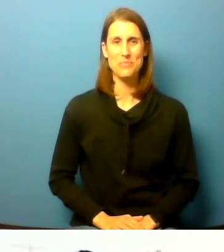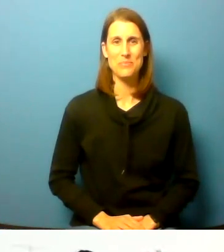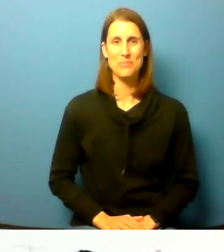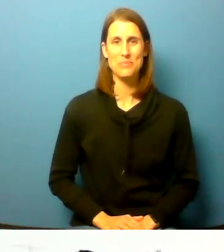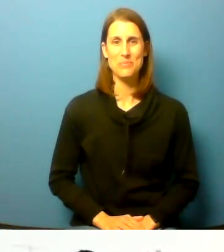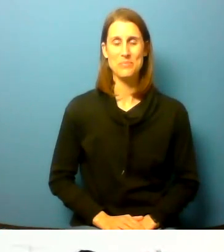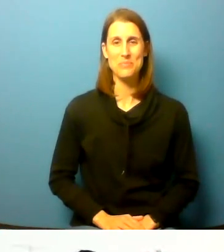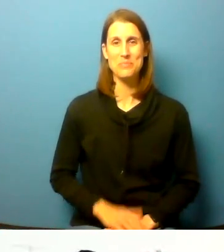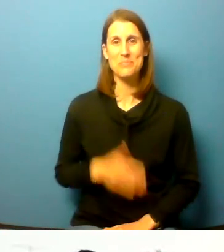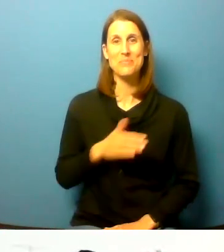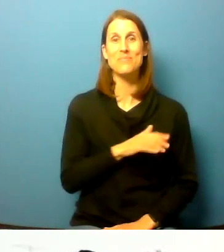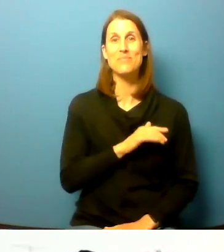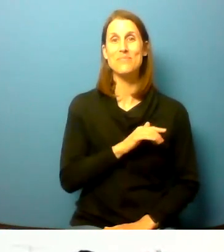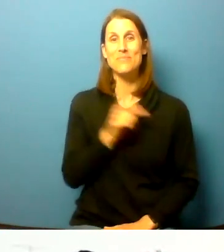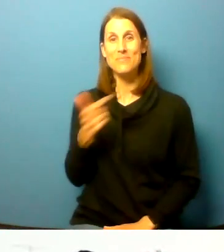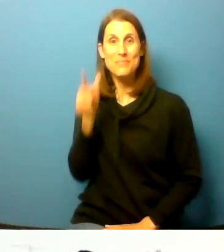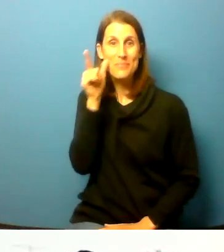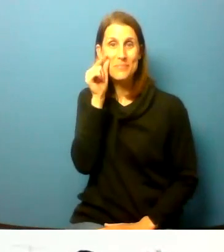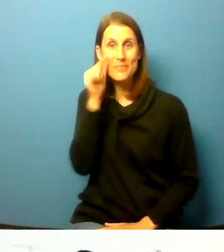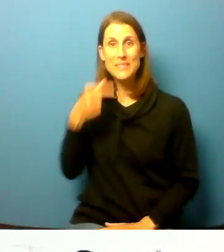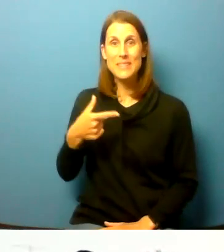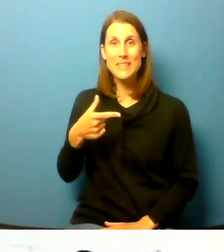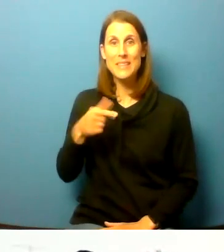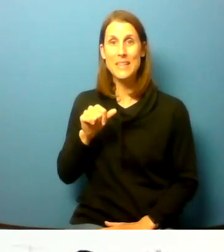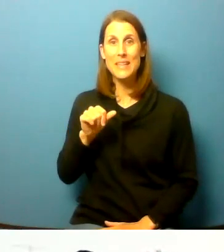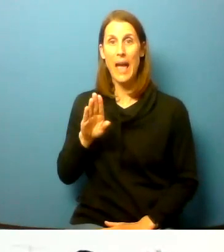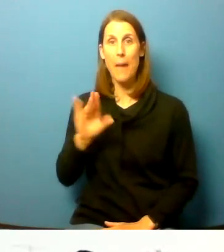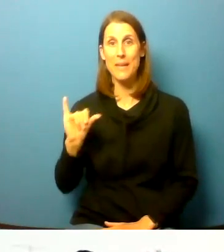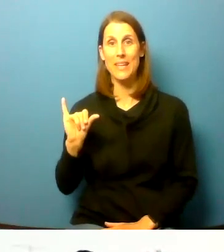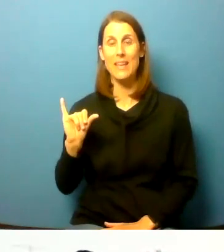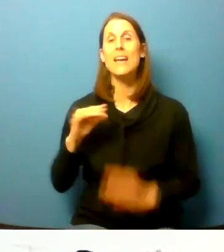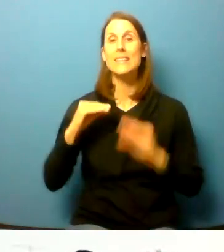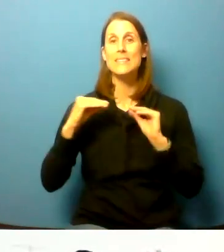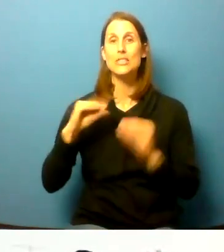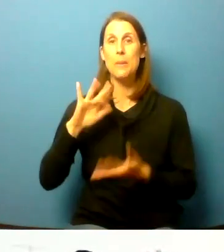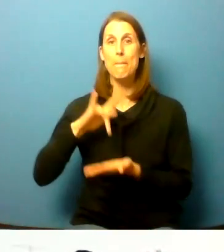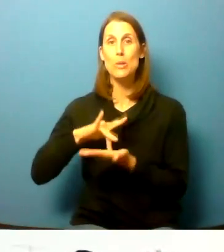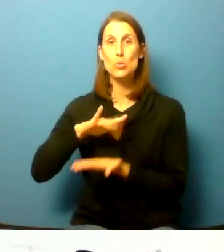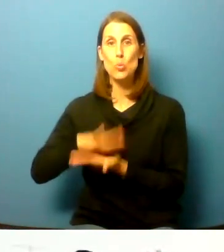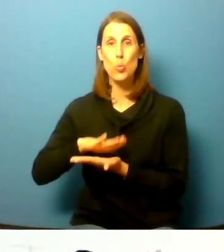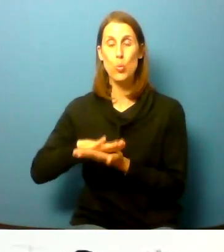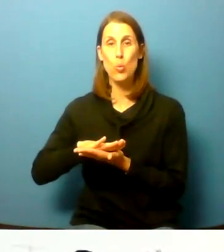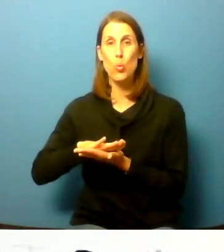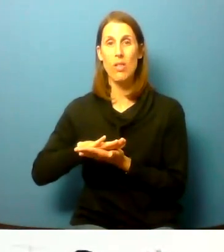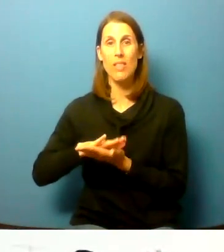Hi, I'm Gabby Frederick. I teach middle school in the BSD program, so I have 6th and 7th